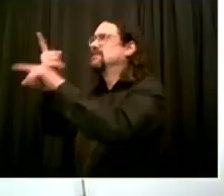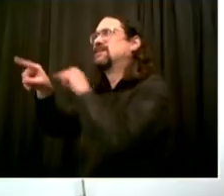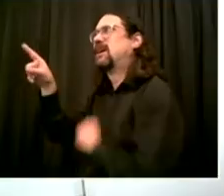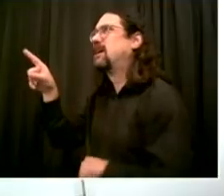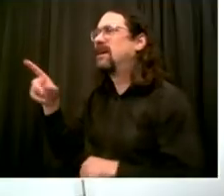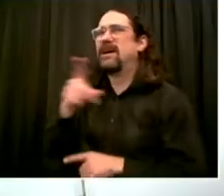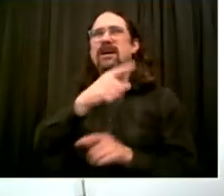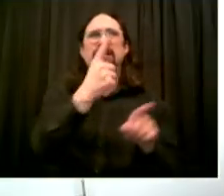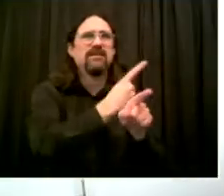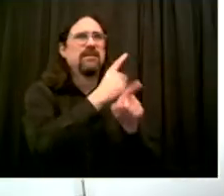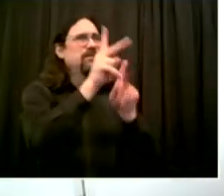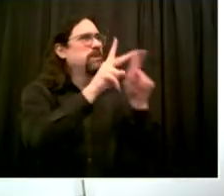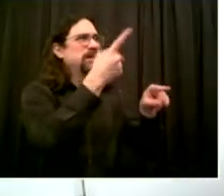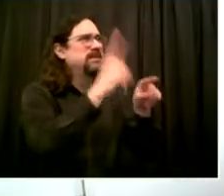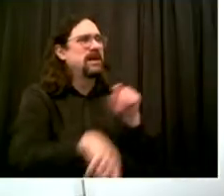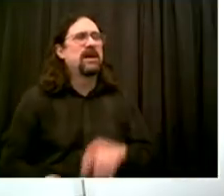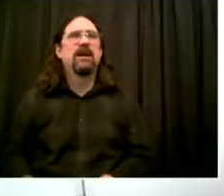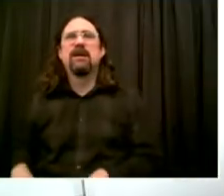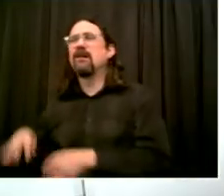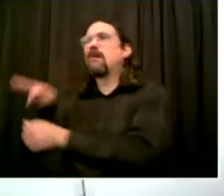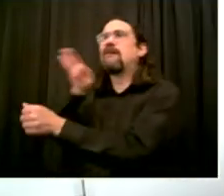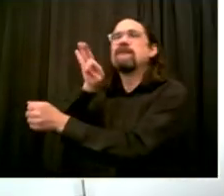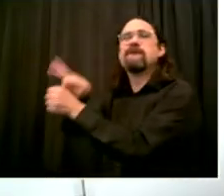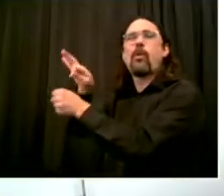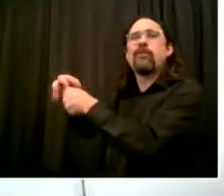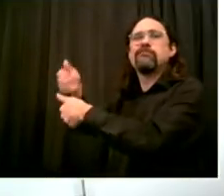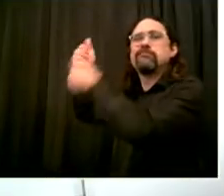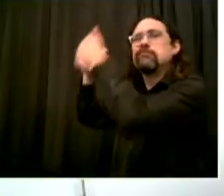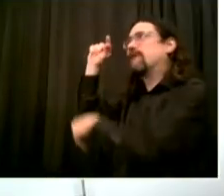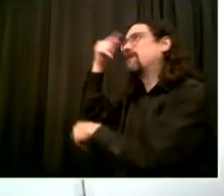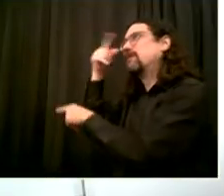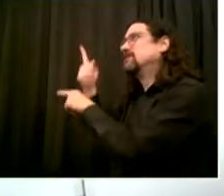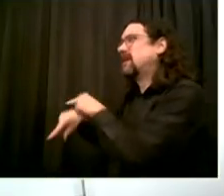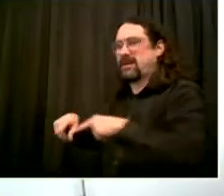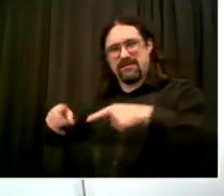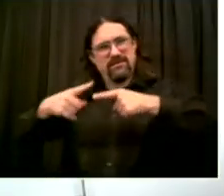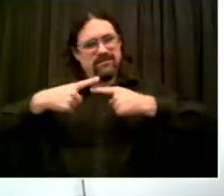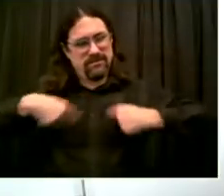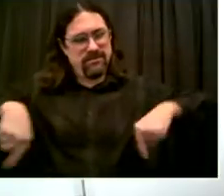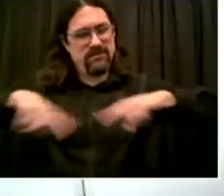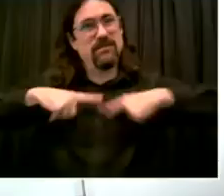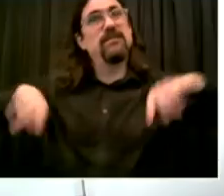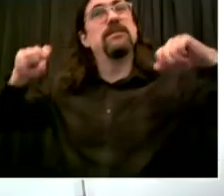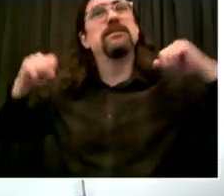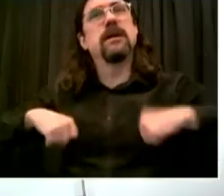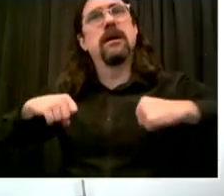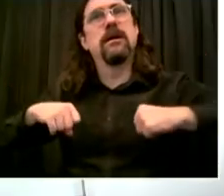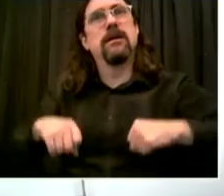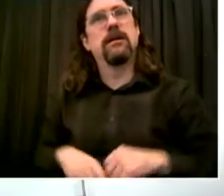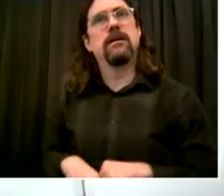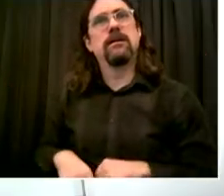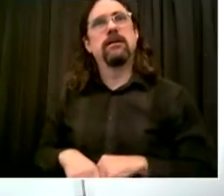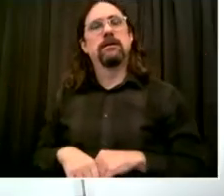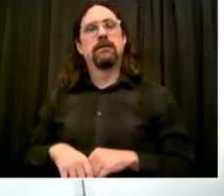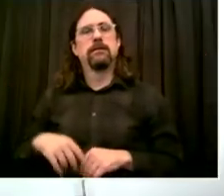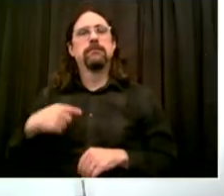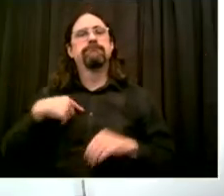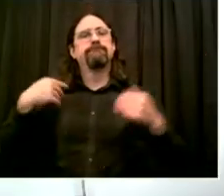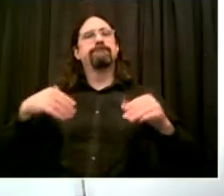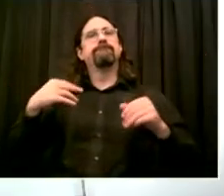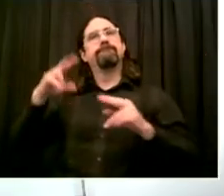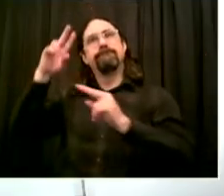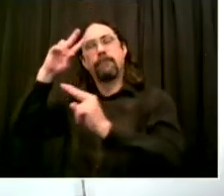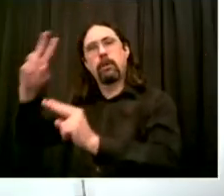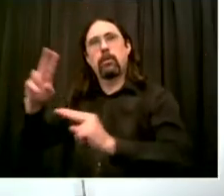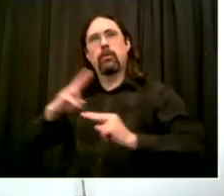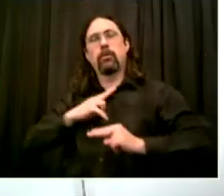to your management system leaders. I look forward to and am honored to continue our partnership. Thank you, Mayor de Blasio, for your